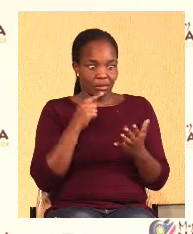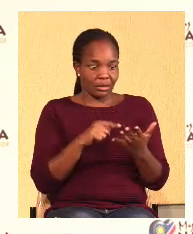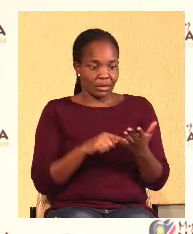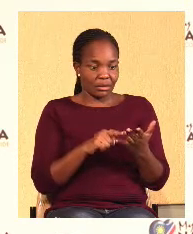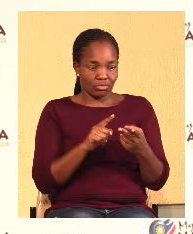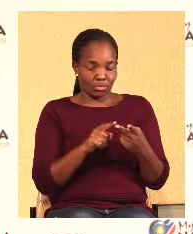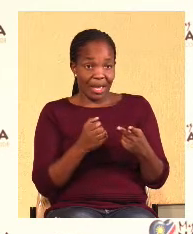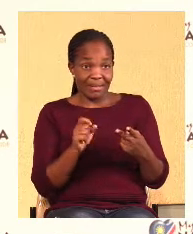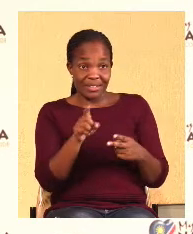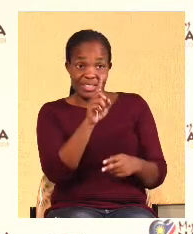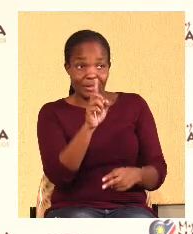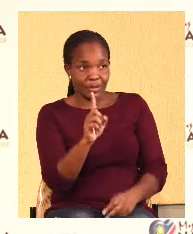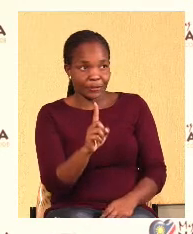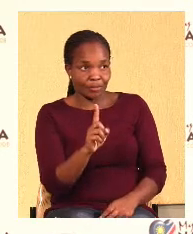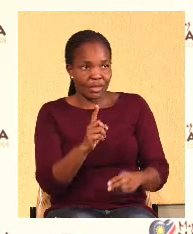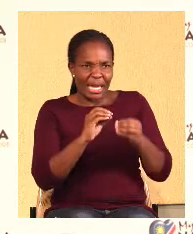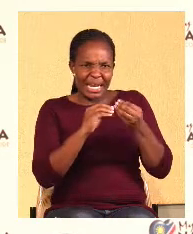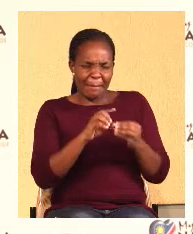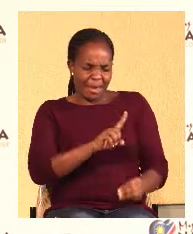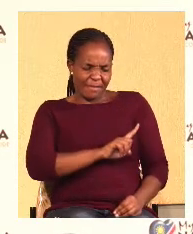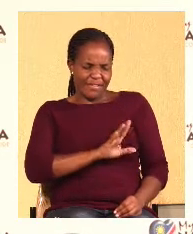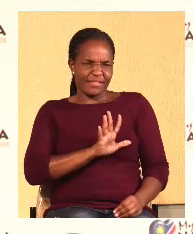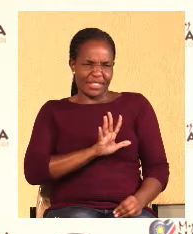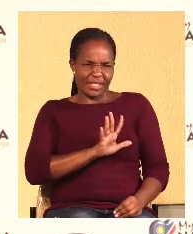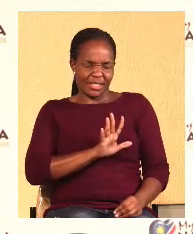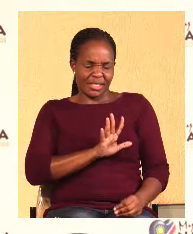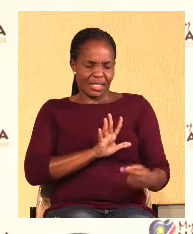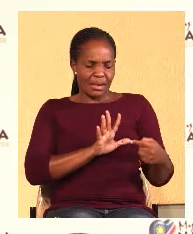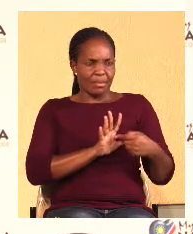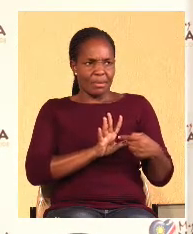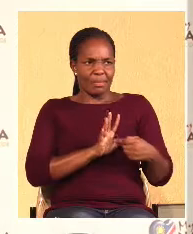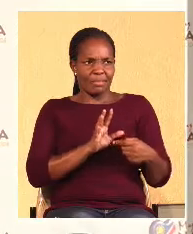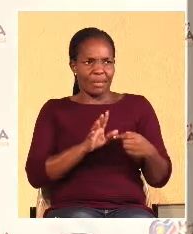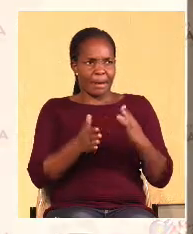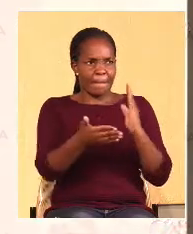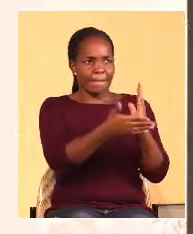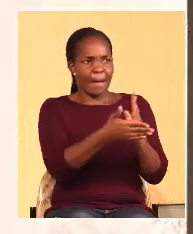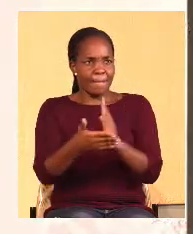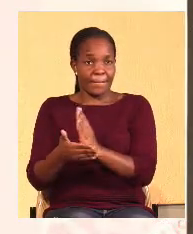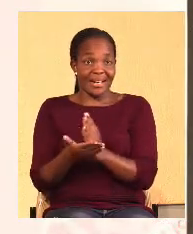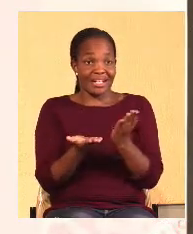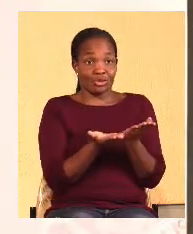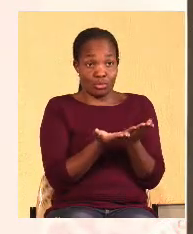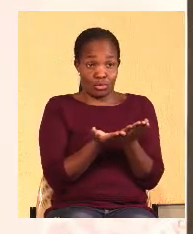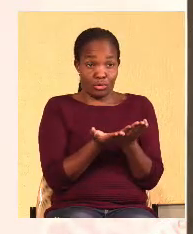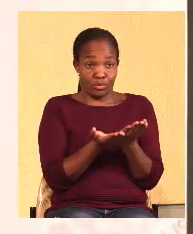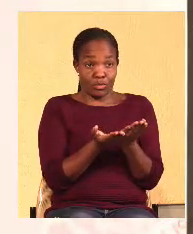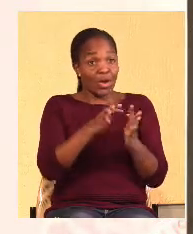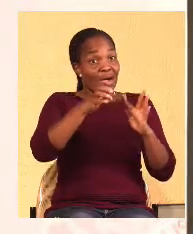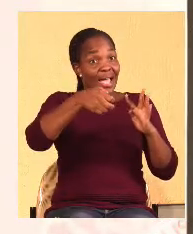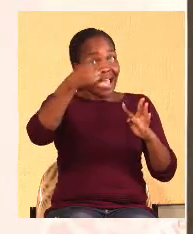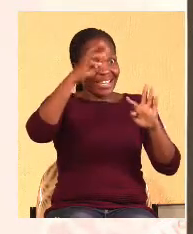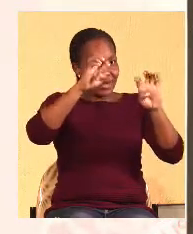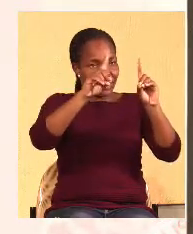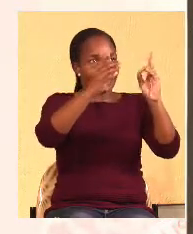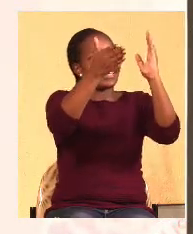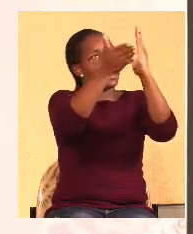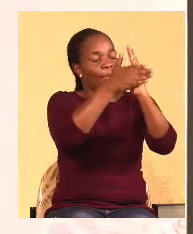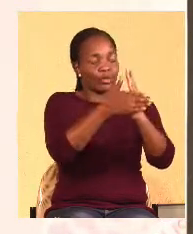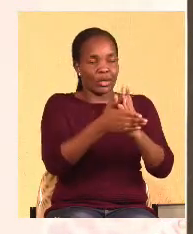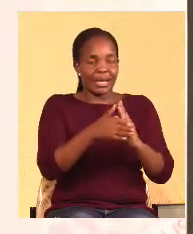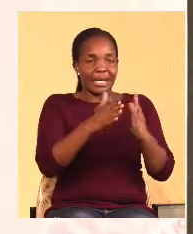one, regulation number 15, which deals with the closure of schools and higher education institutions. What I've What